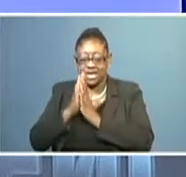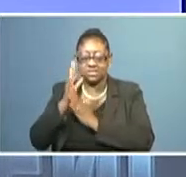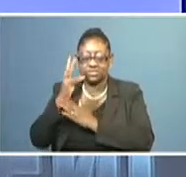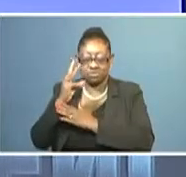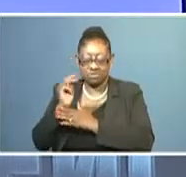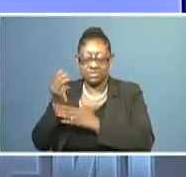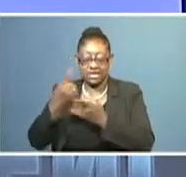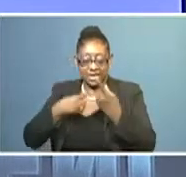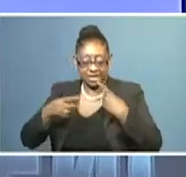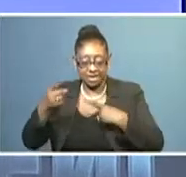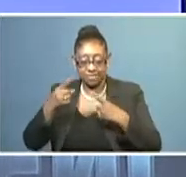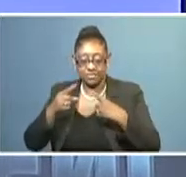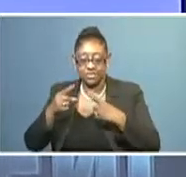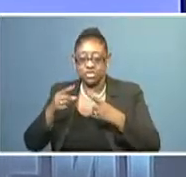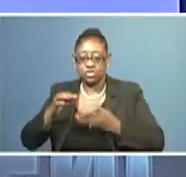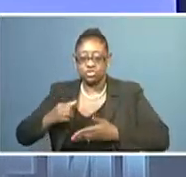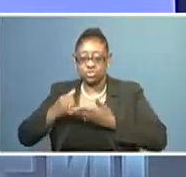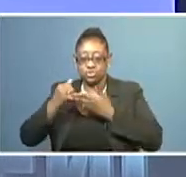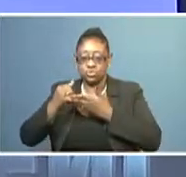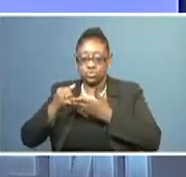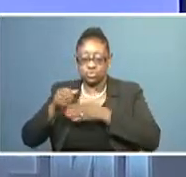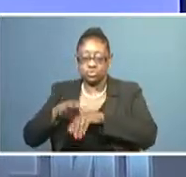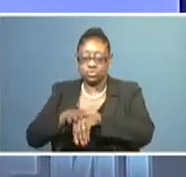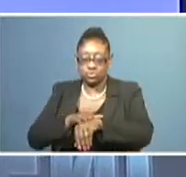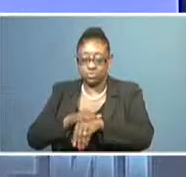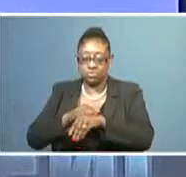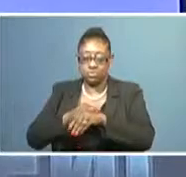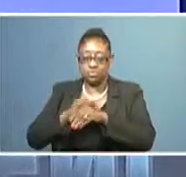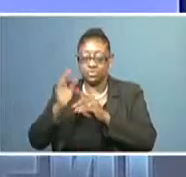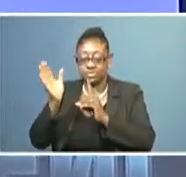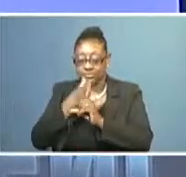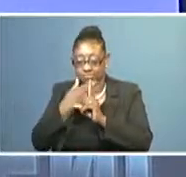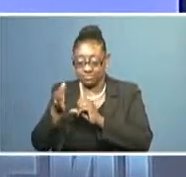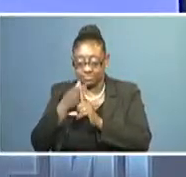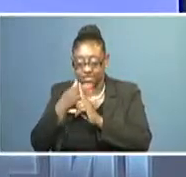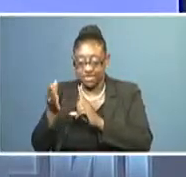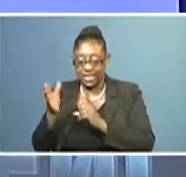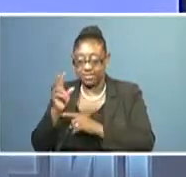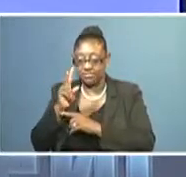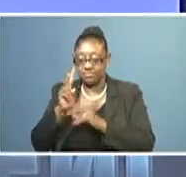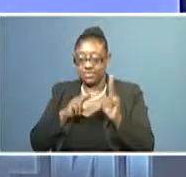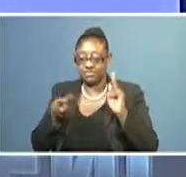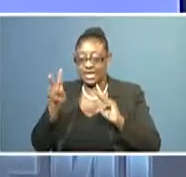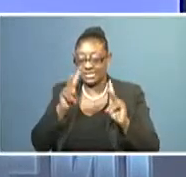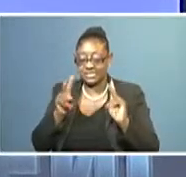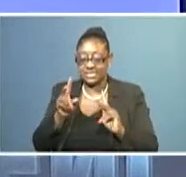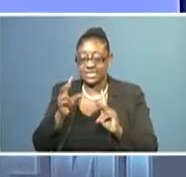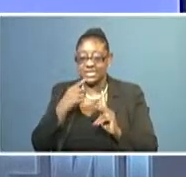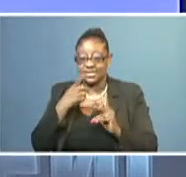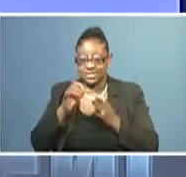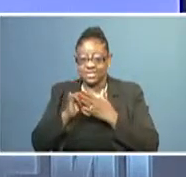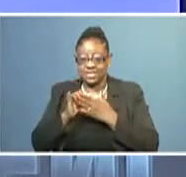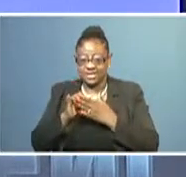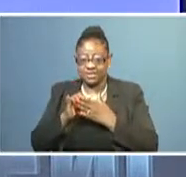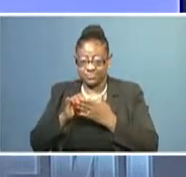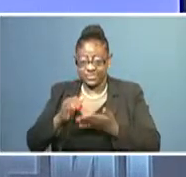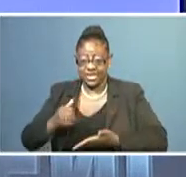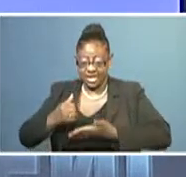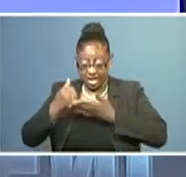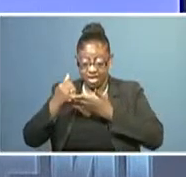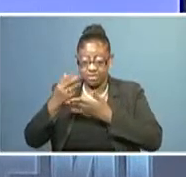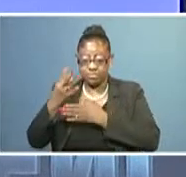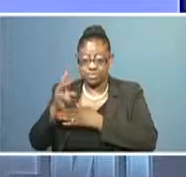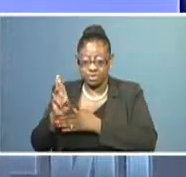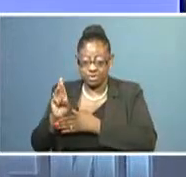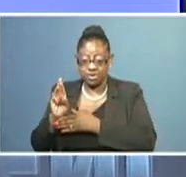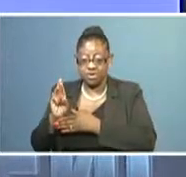bring further awareness to domestic violence. Minister Ramming, meantime, was able to secure resources to assist Carissa and